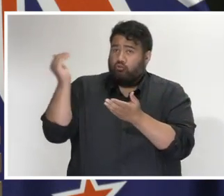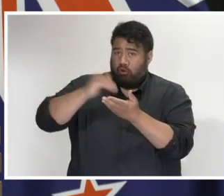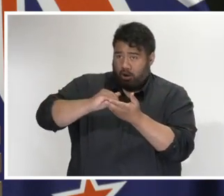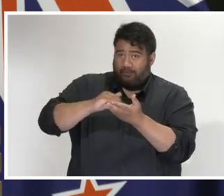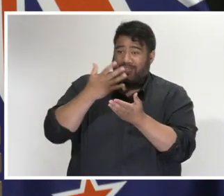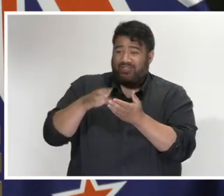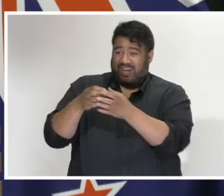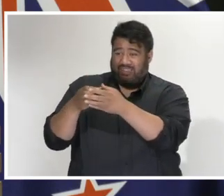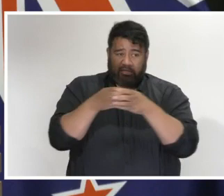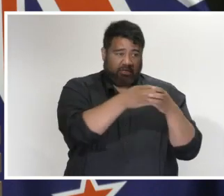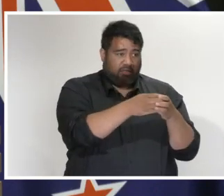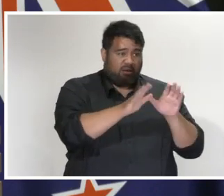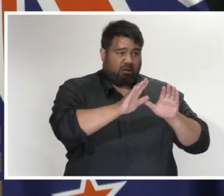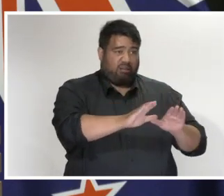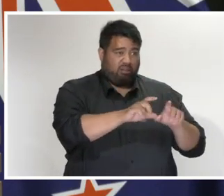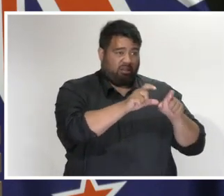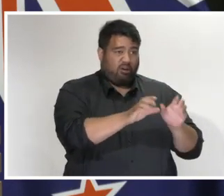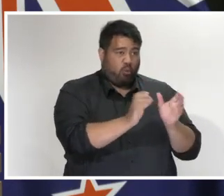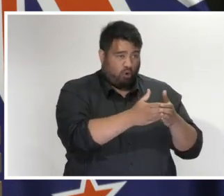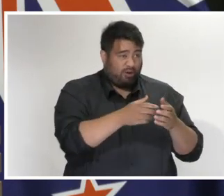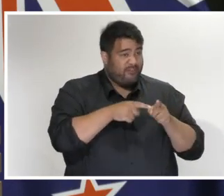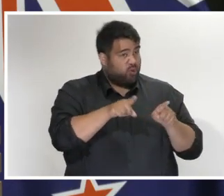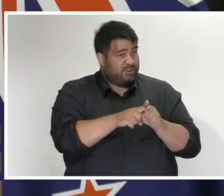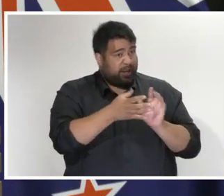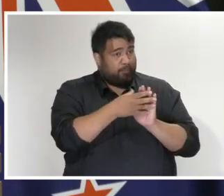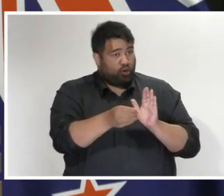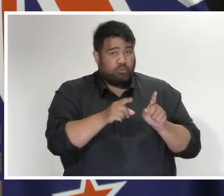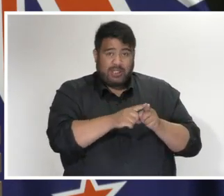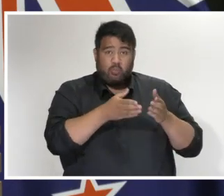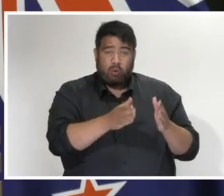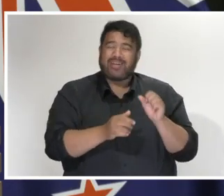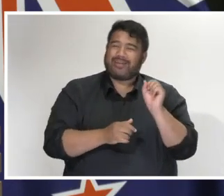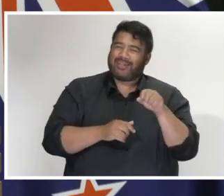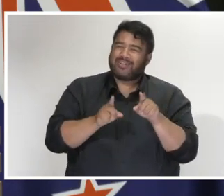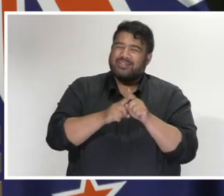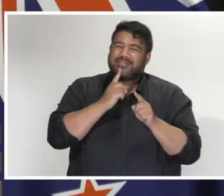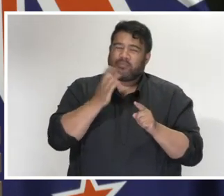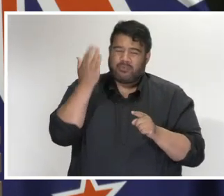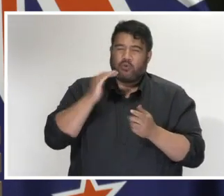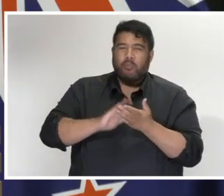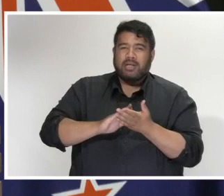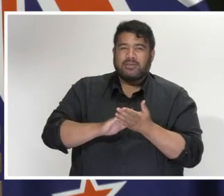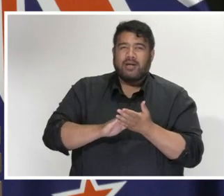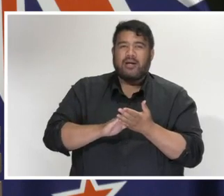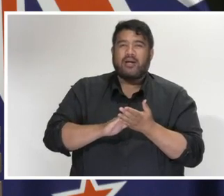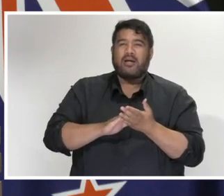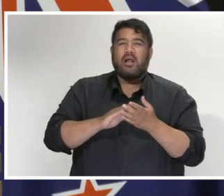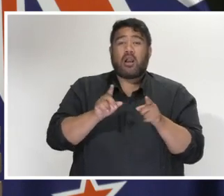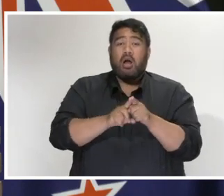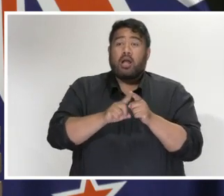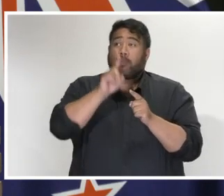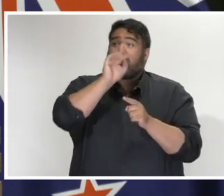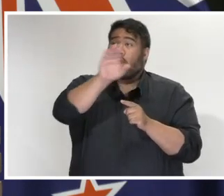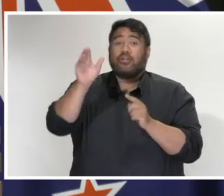the whangaparaoa? Yes, it would be based on that model. And as I say, that's something I indicated on Monday. That's me sending a bit of a message to those who are planning on coming